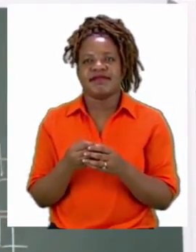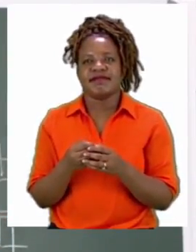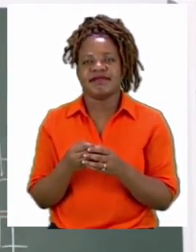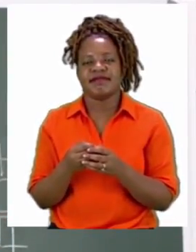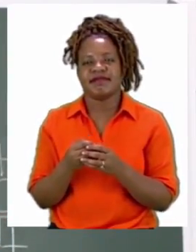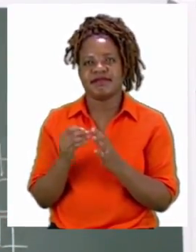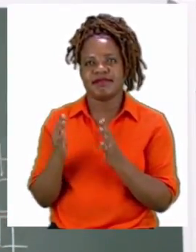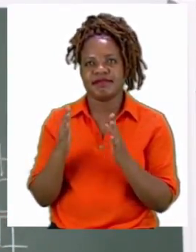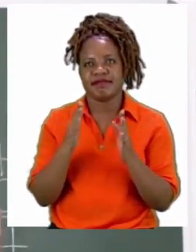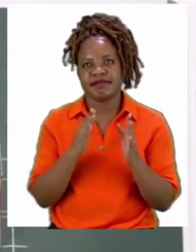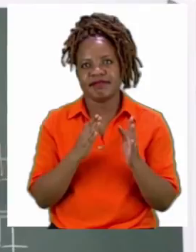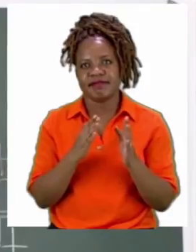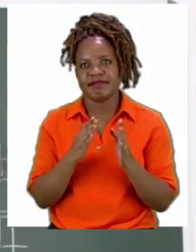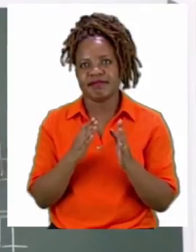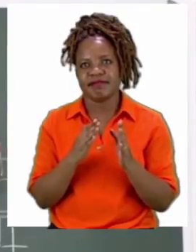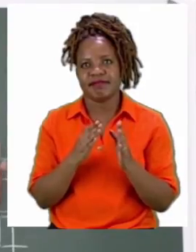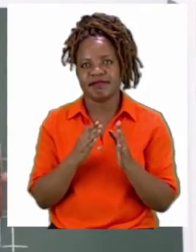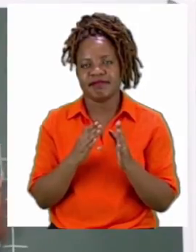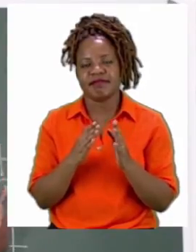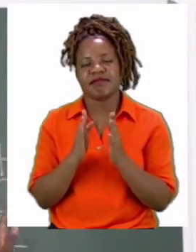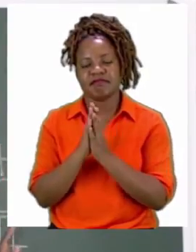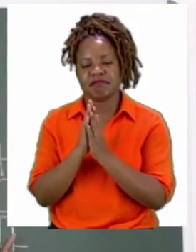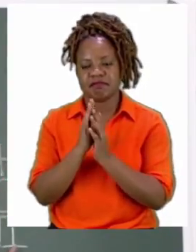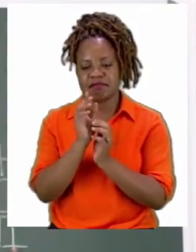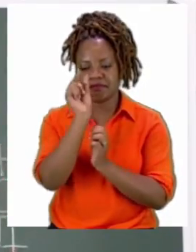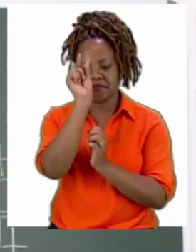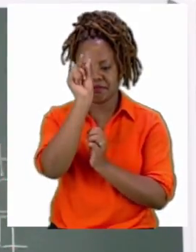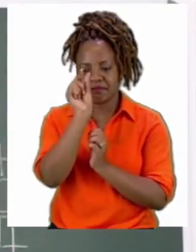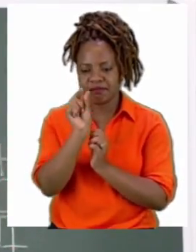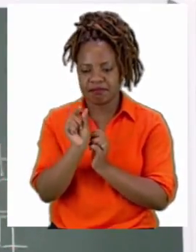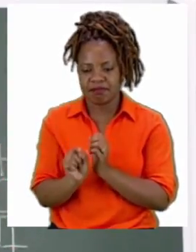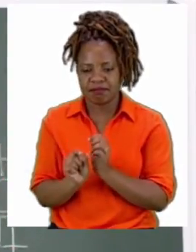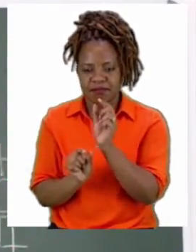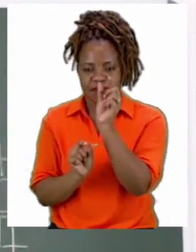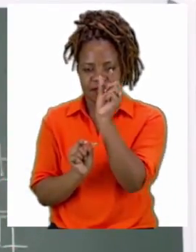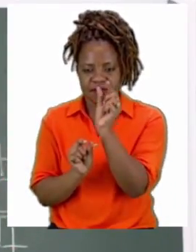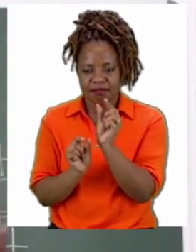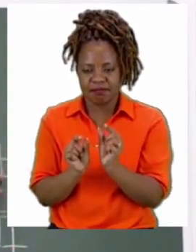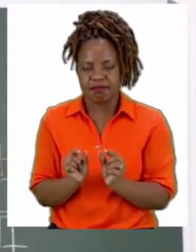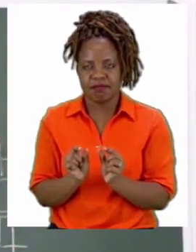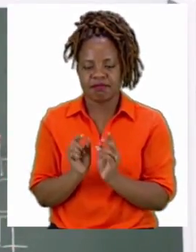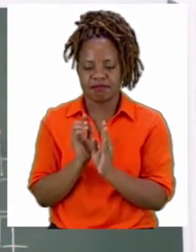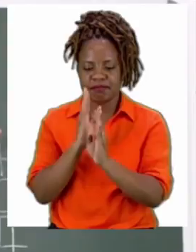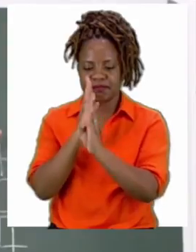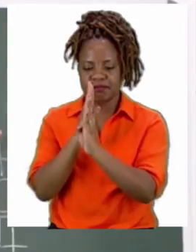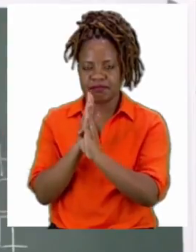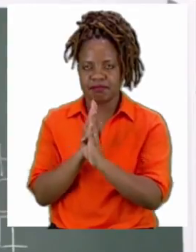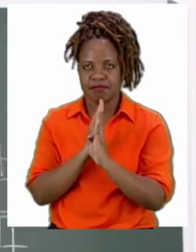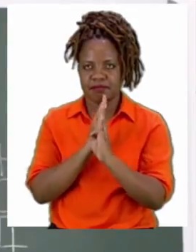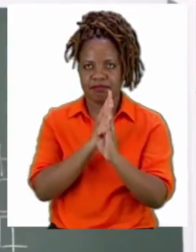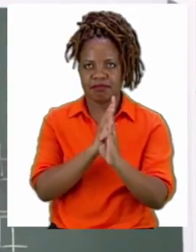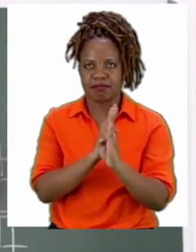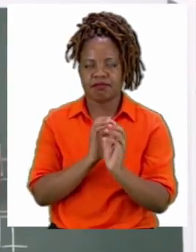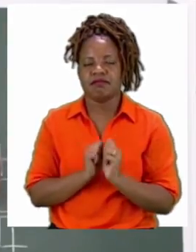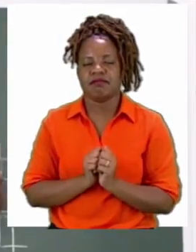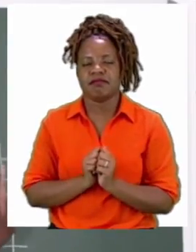and girls, make sure that your answer is in line with all the other numbers. Because we're doing units,